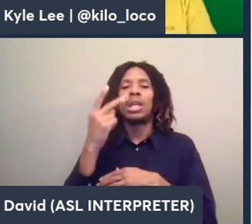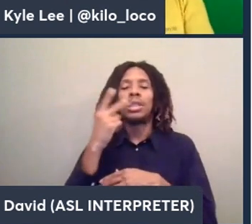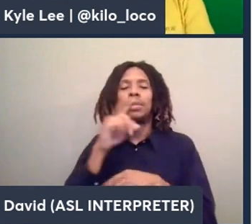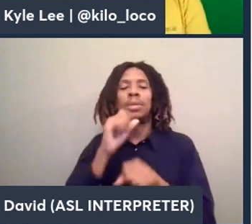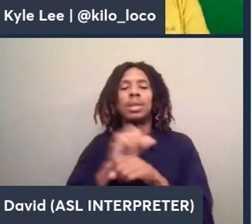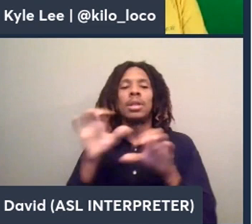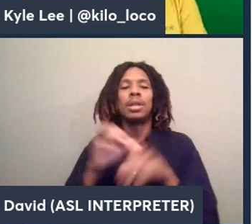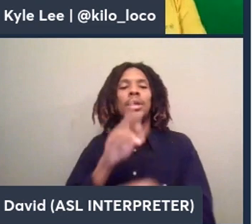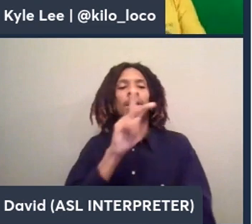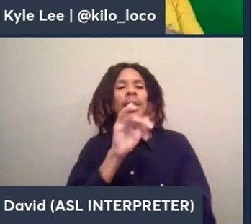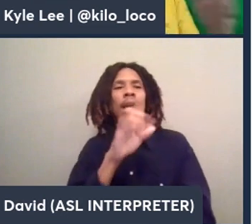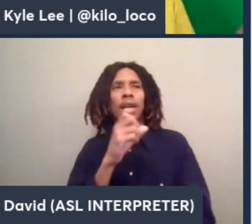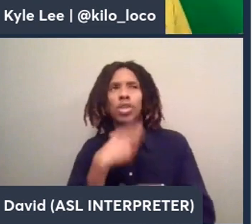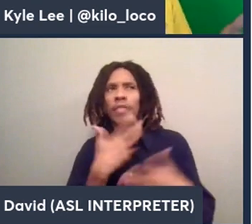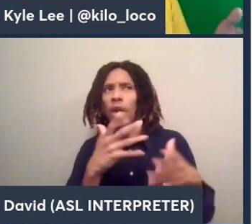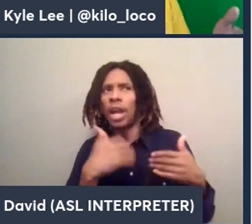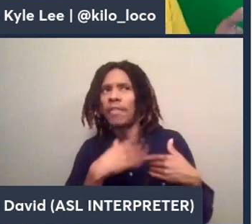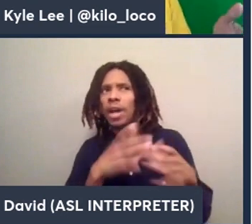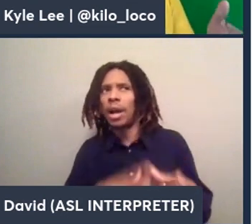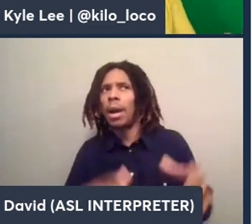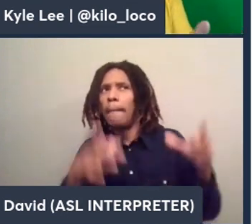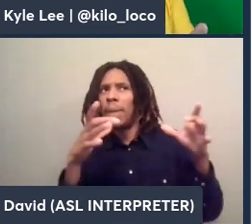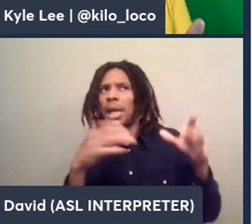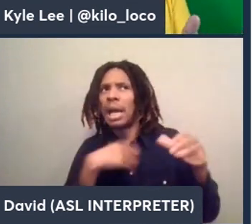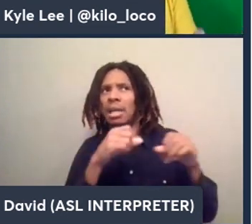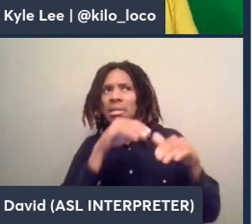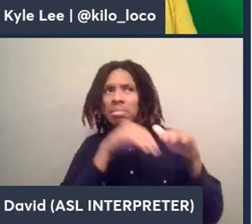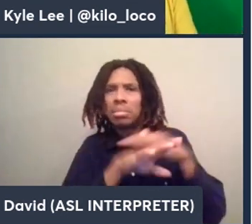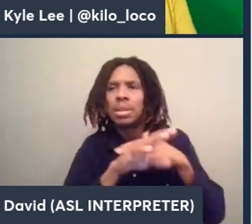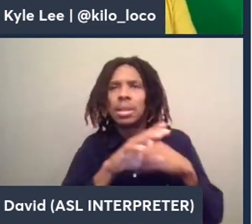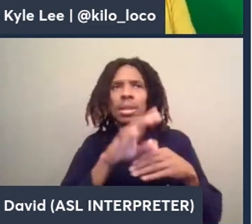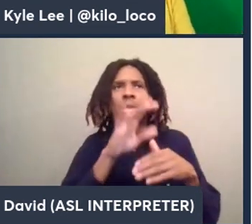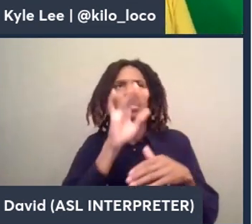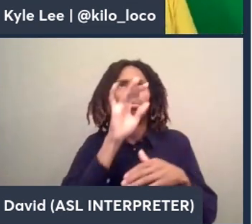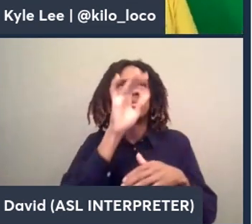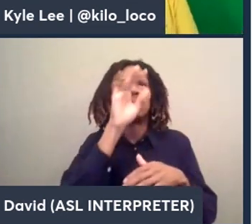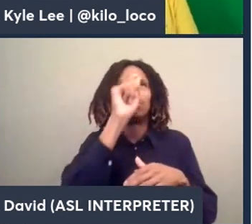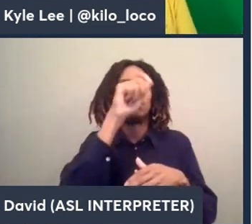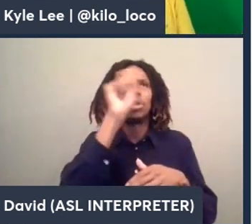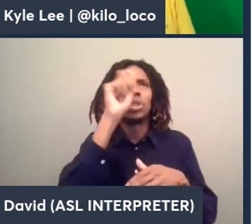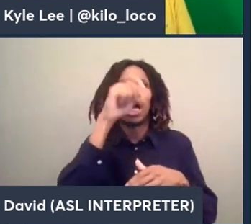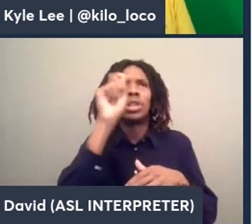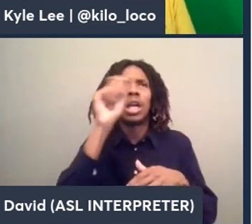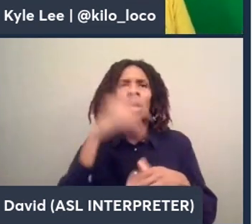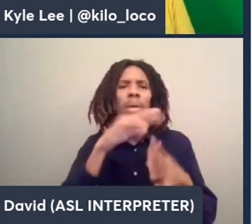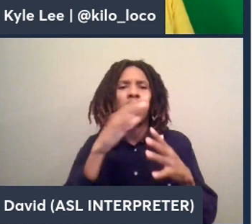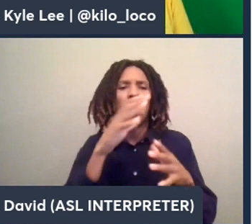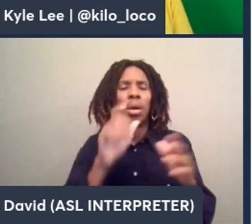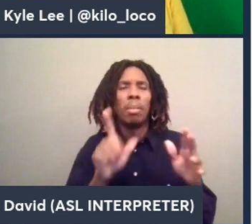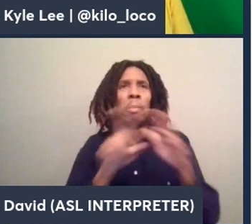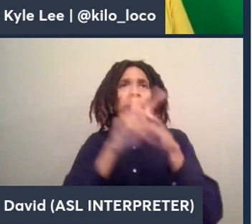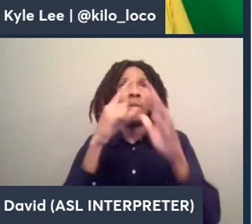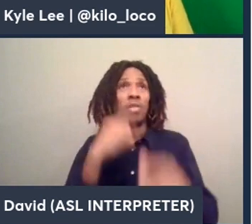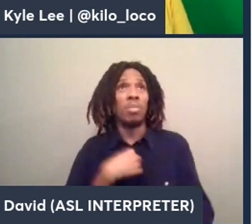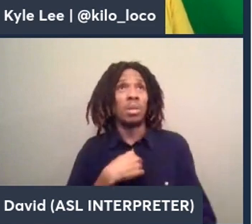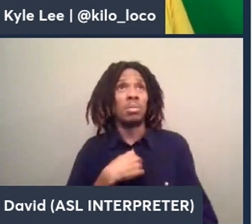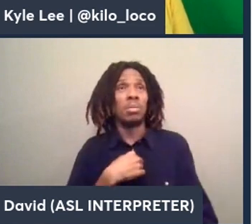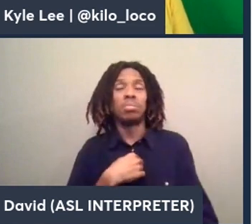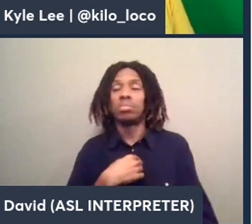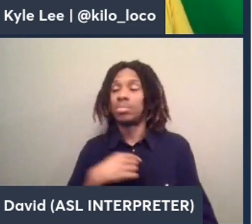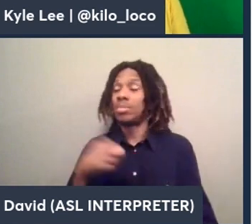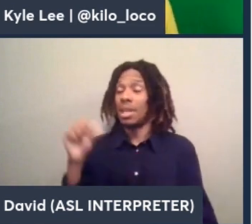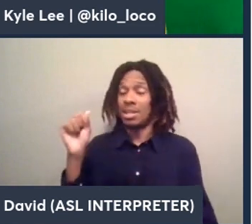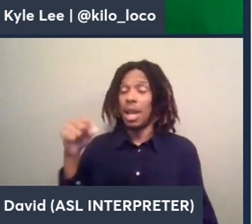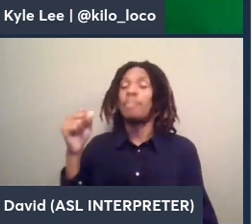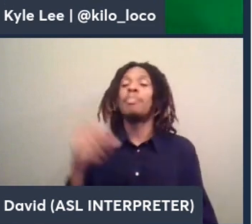already have a bucket, I could just go in and check my options and it's gonna just pop up for me? Yep, so